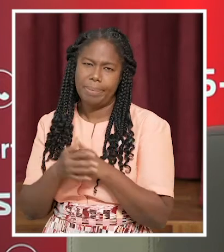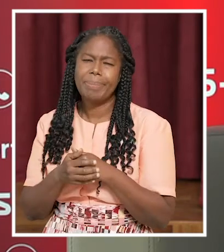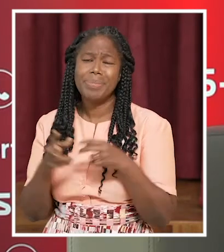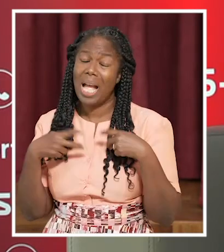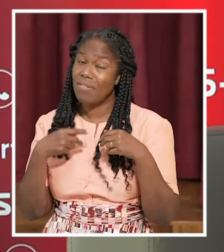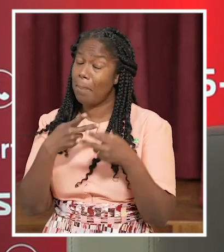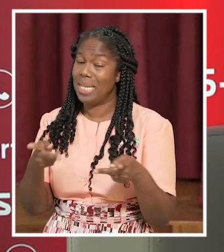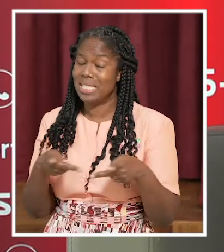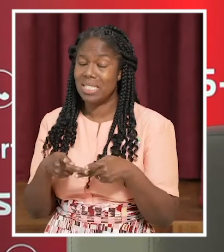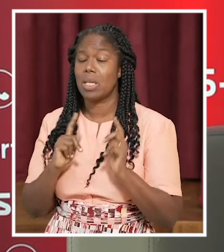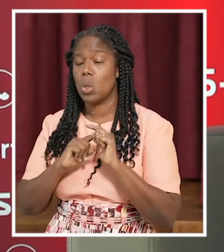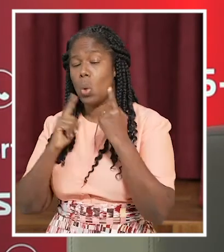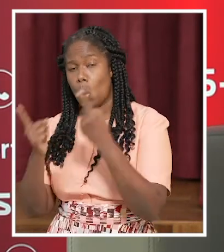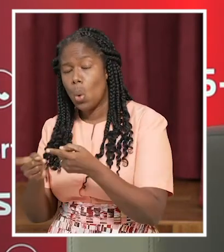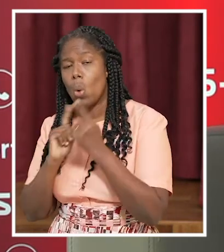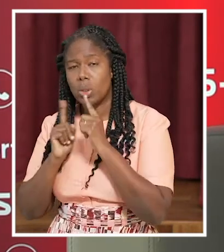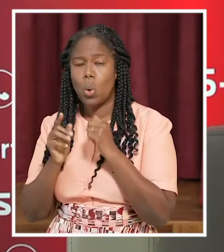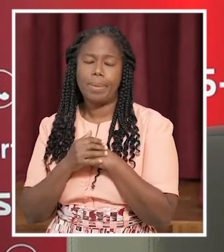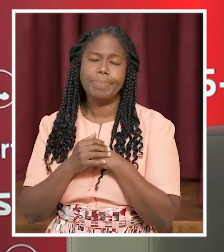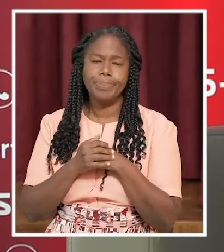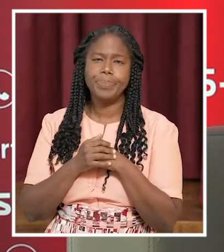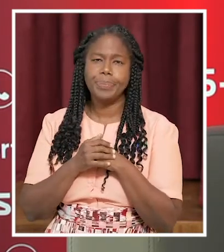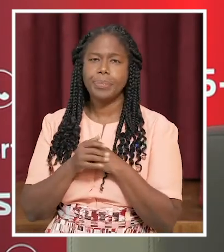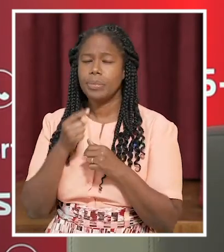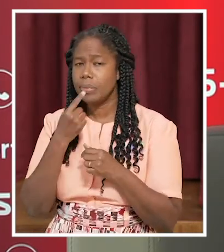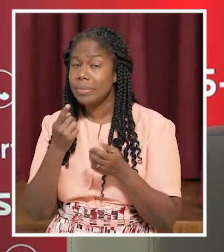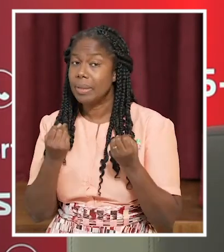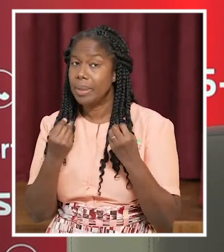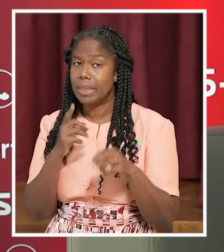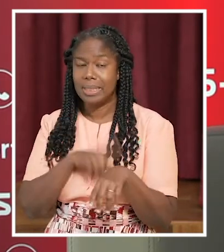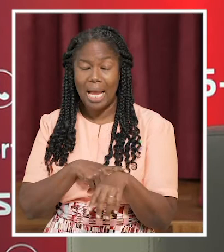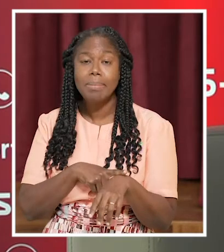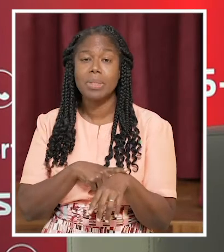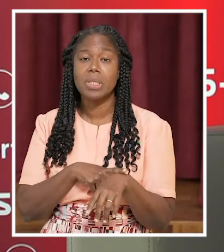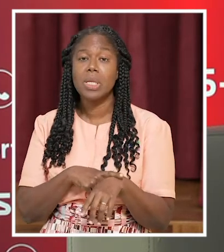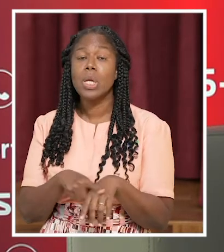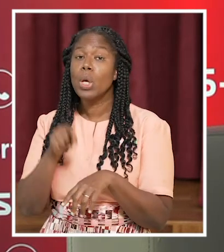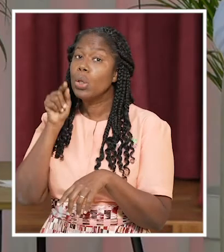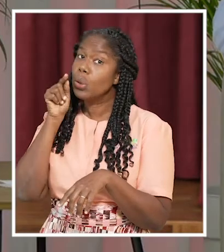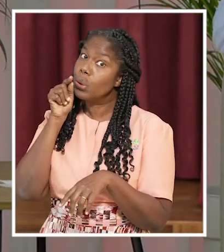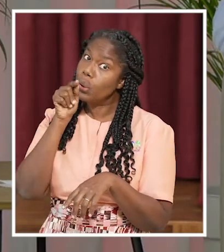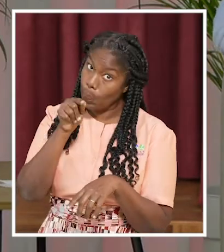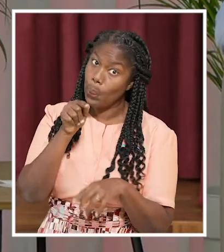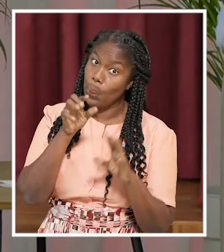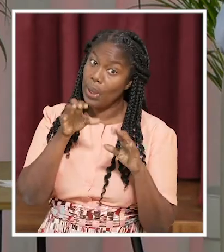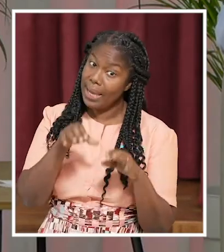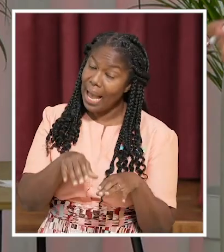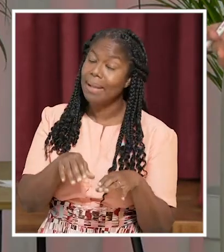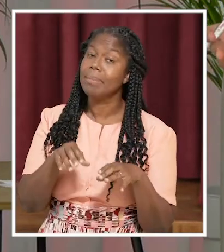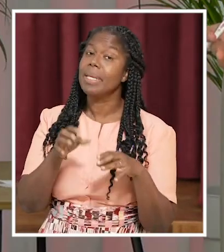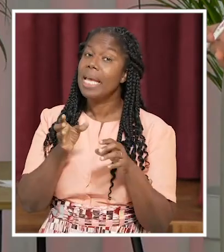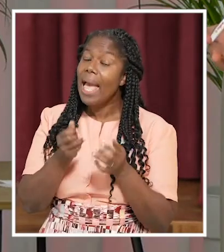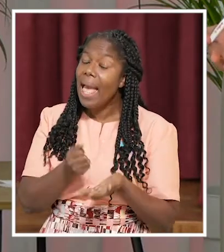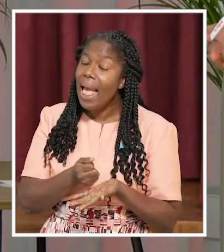they do it. Because many times you may be part of the situation too. You know? Right. So you might have to take yourself out of it because you